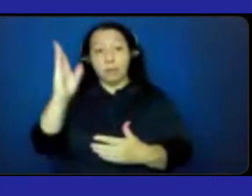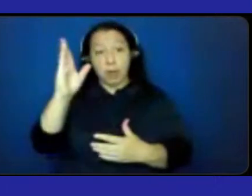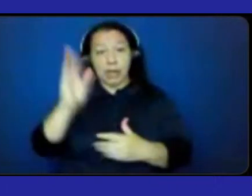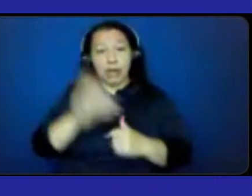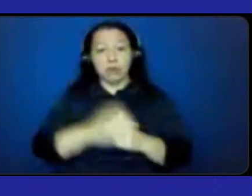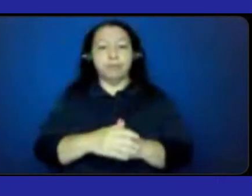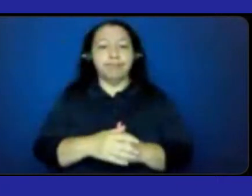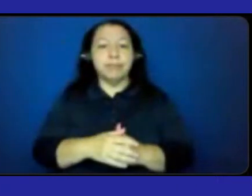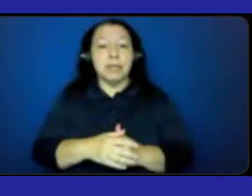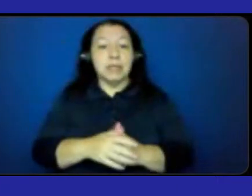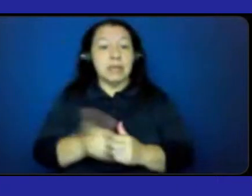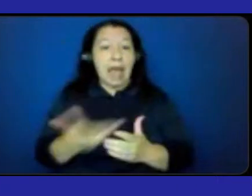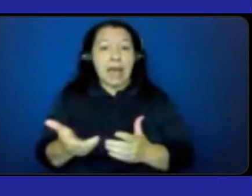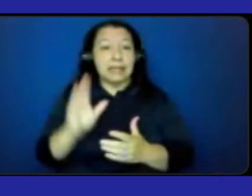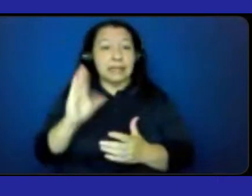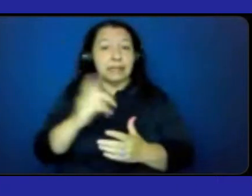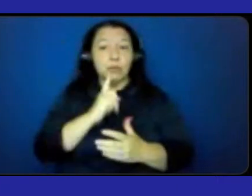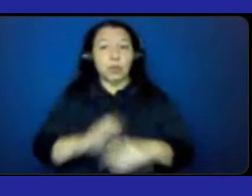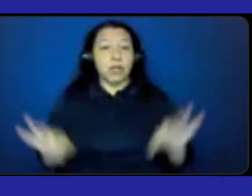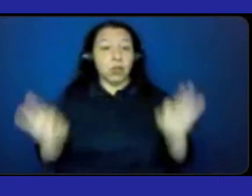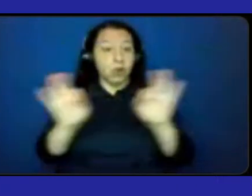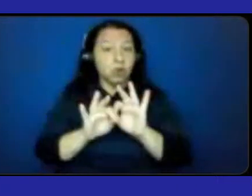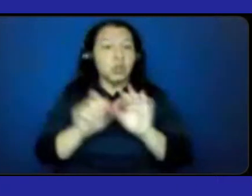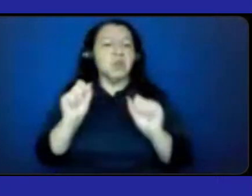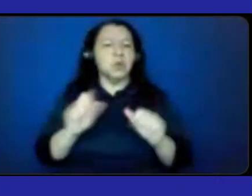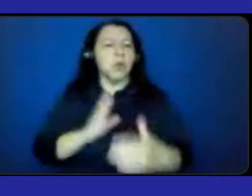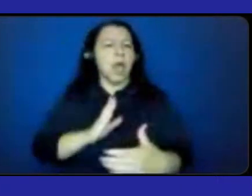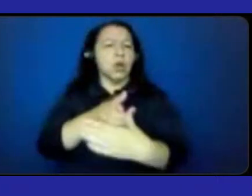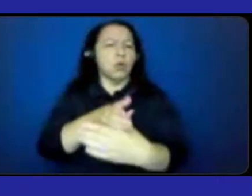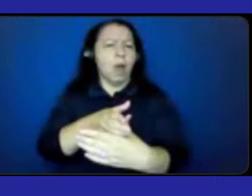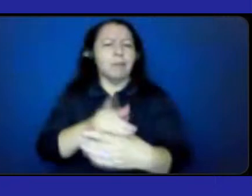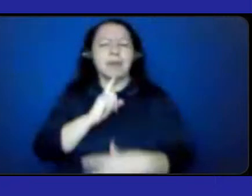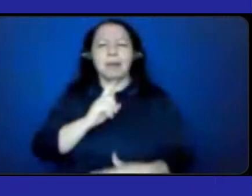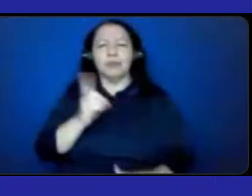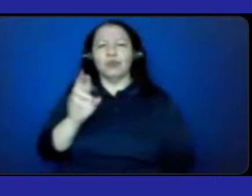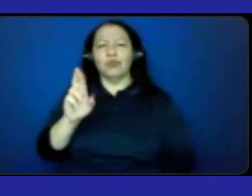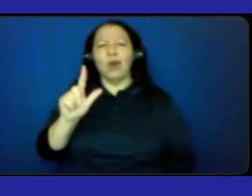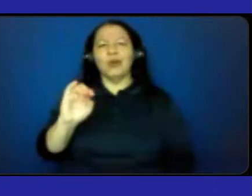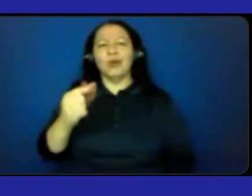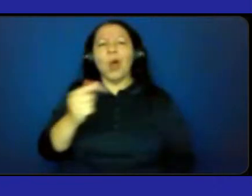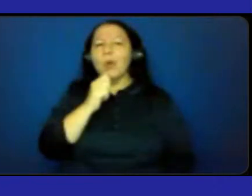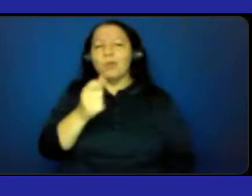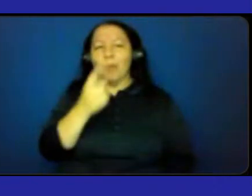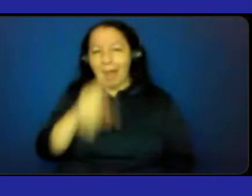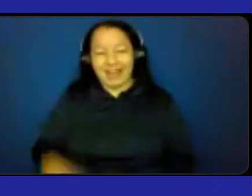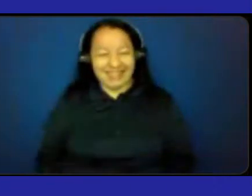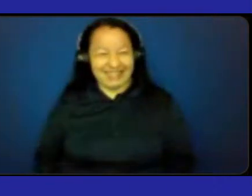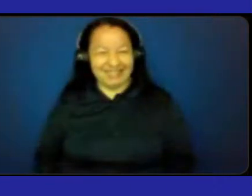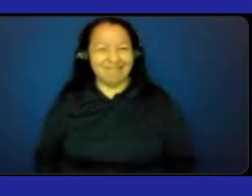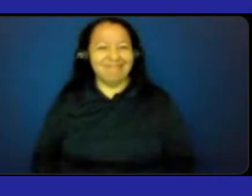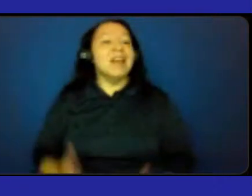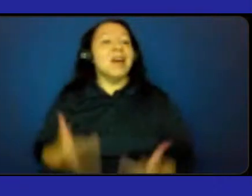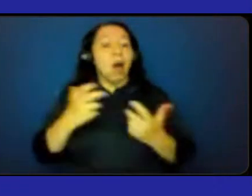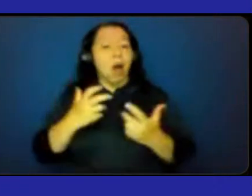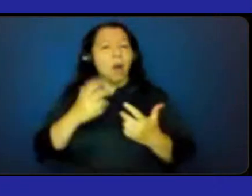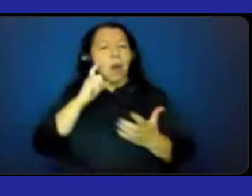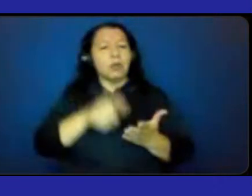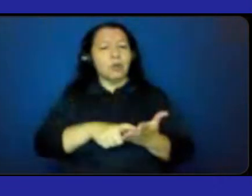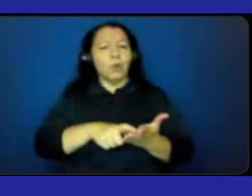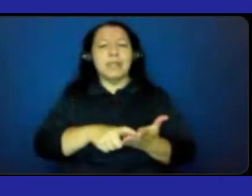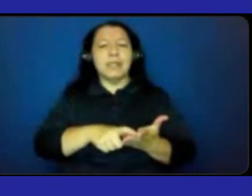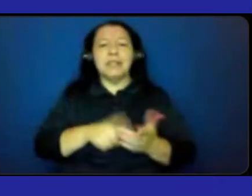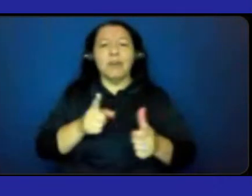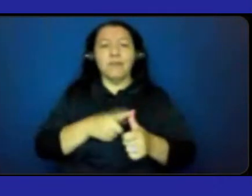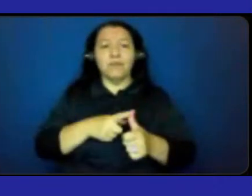that seems really urgent, you can certainly interrupt. I'm sure Dr. Long won't mind. I did want to note that in the first resolution